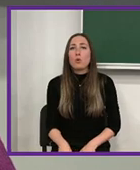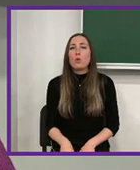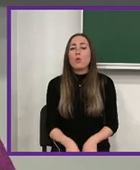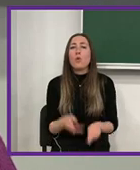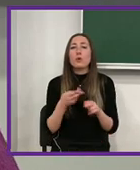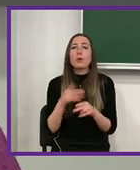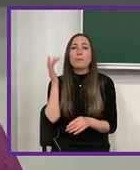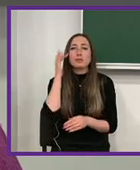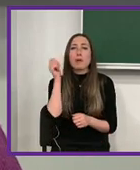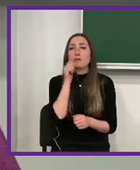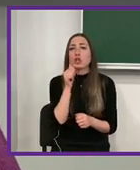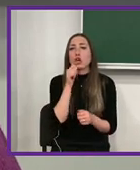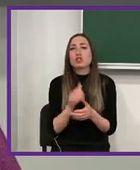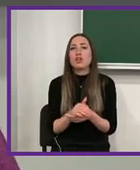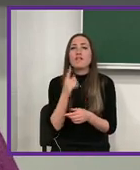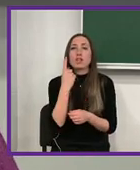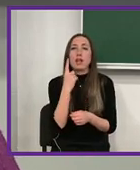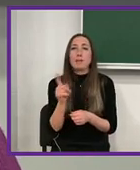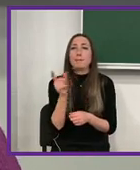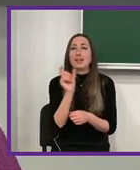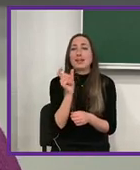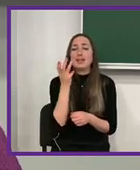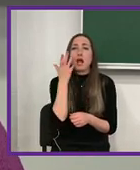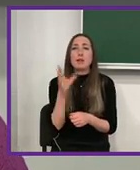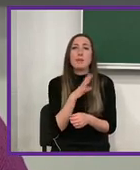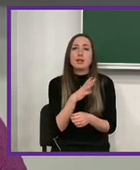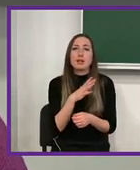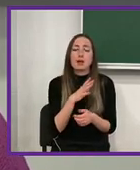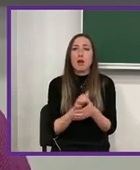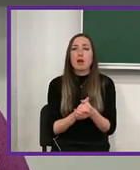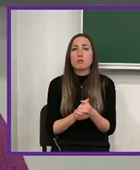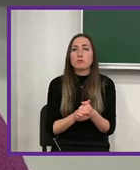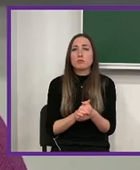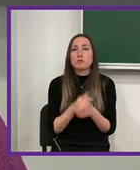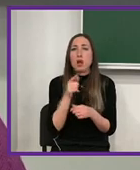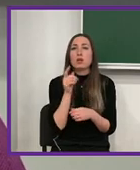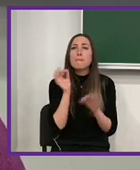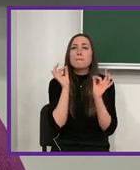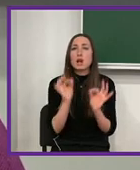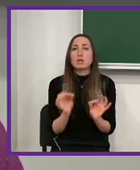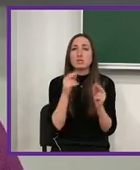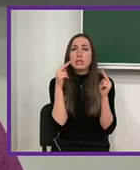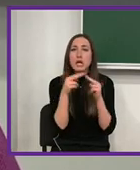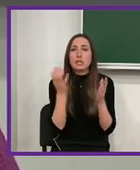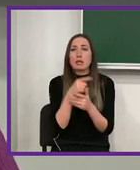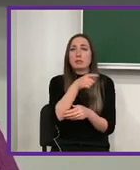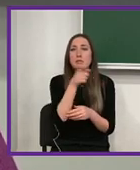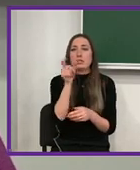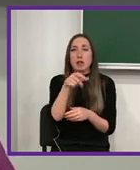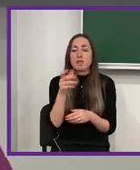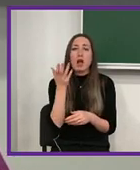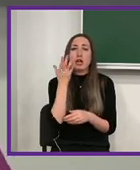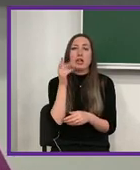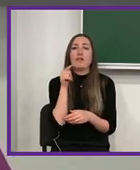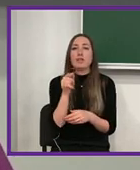contact with such person is during the health and safety training, when they are coming, when they are entering your facilities, your production